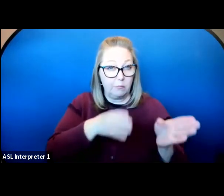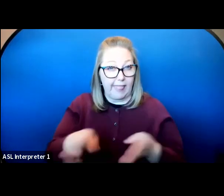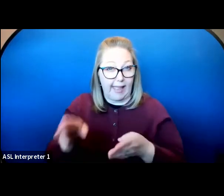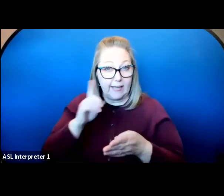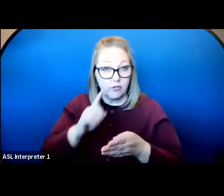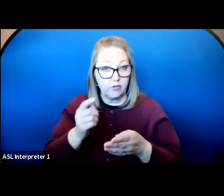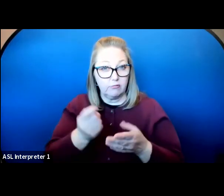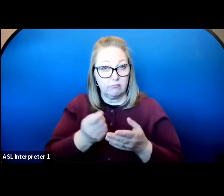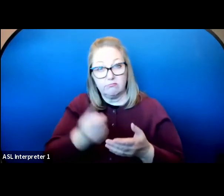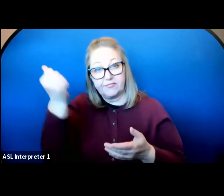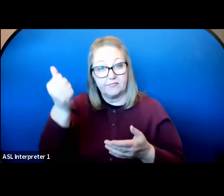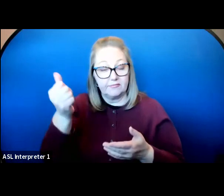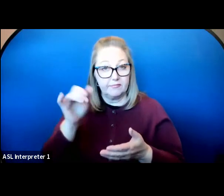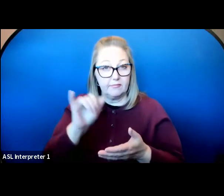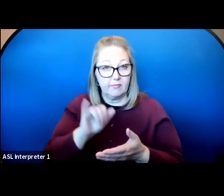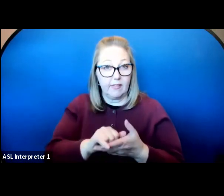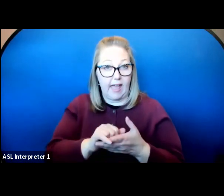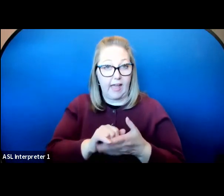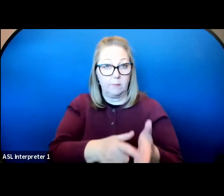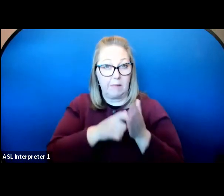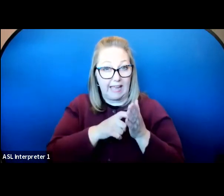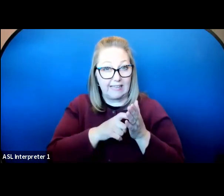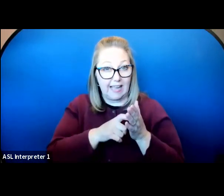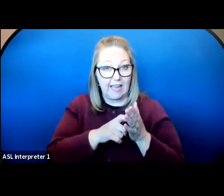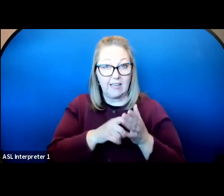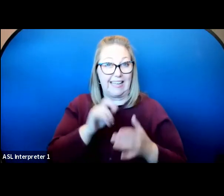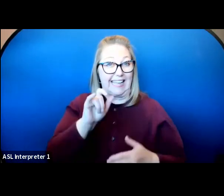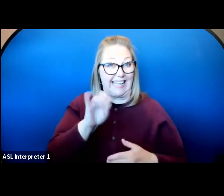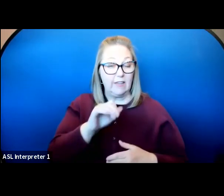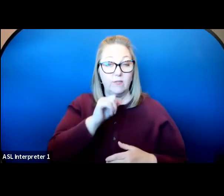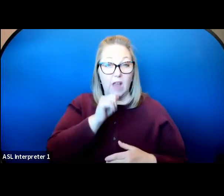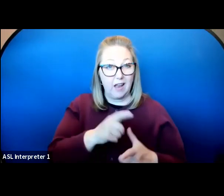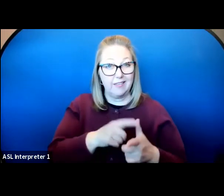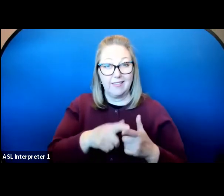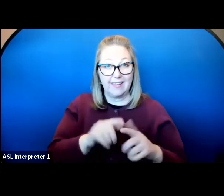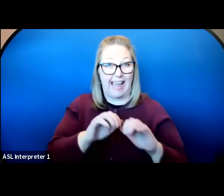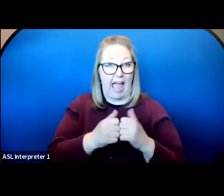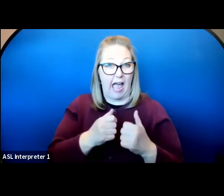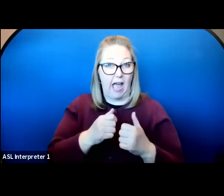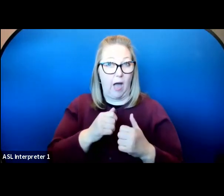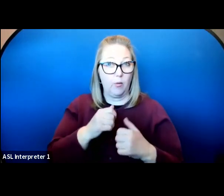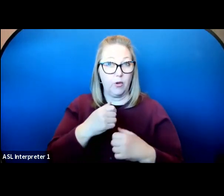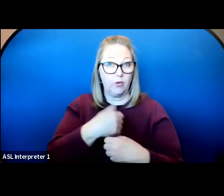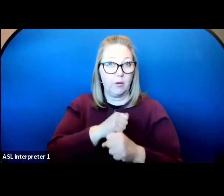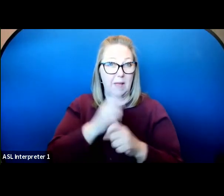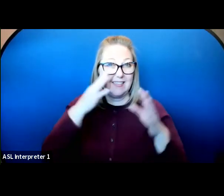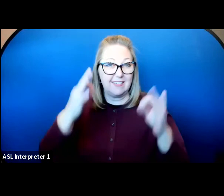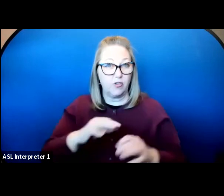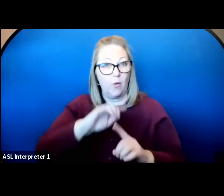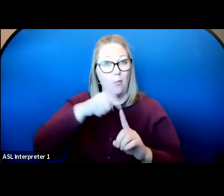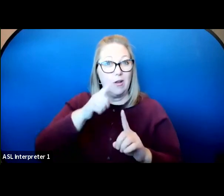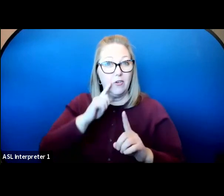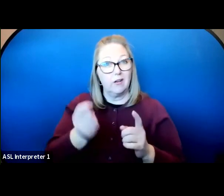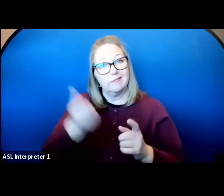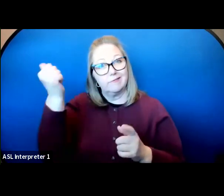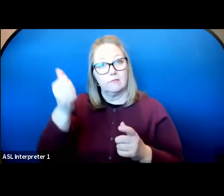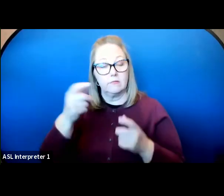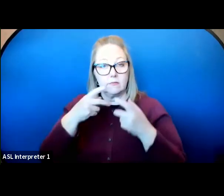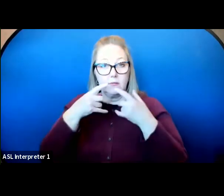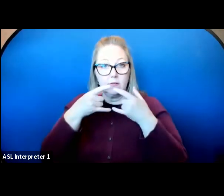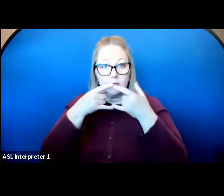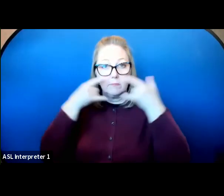not, what metrics are you going to use to decide when to do that? I have made a